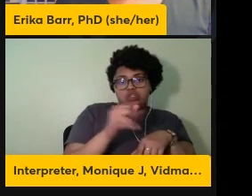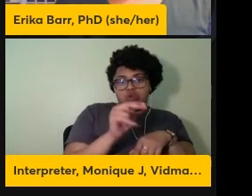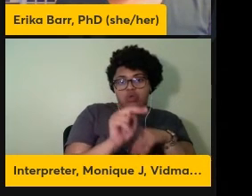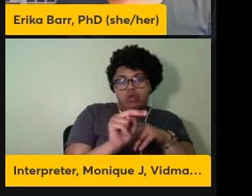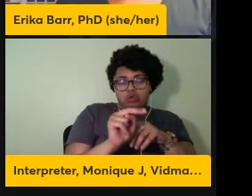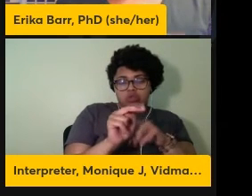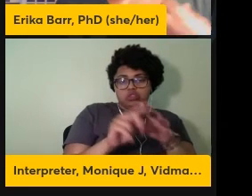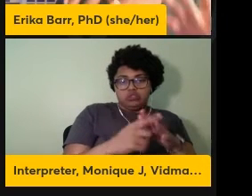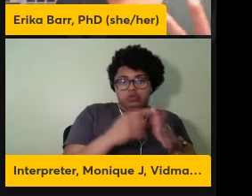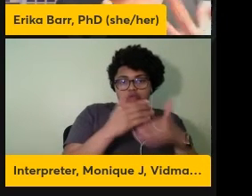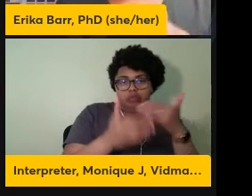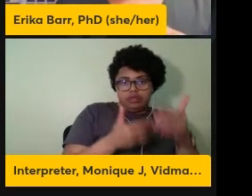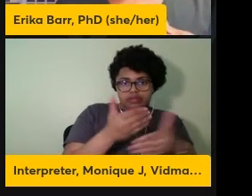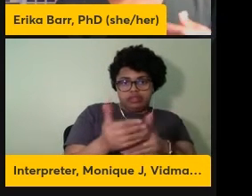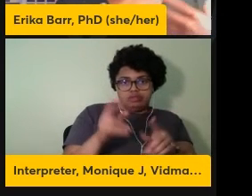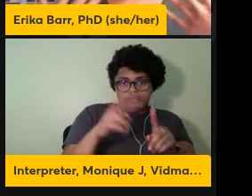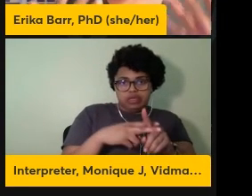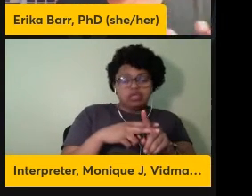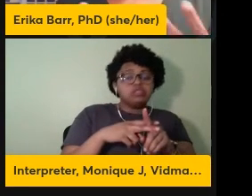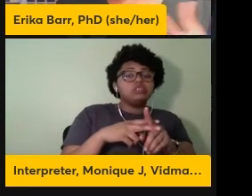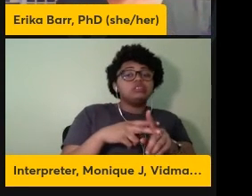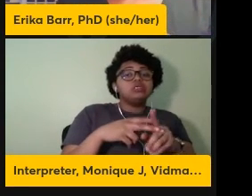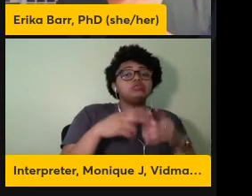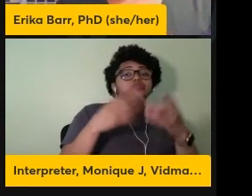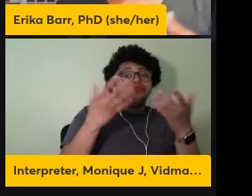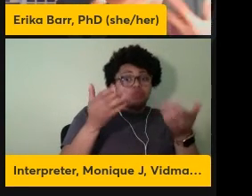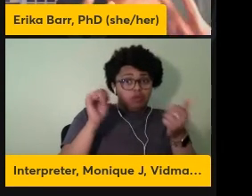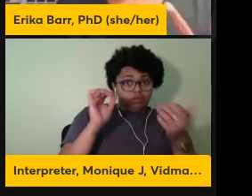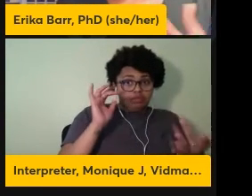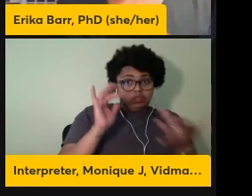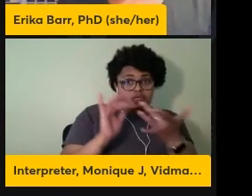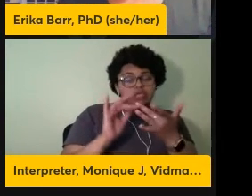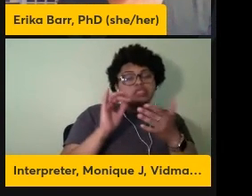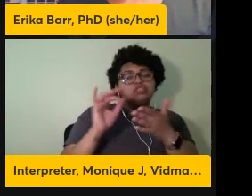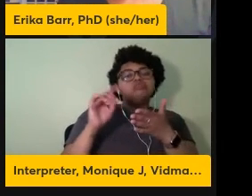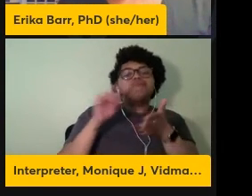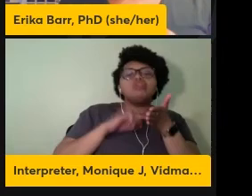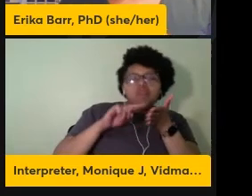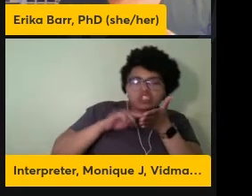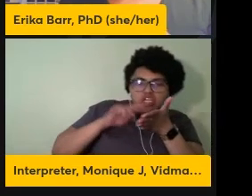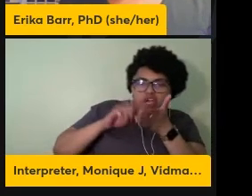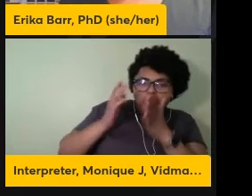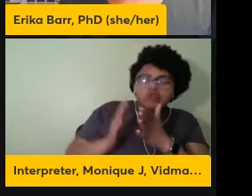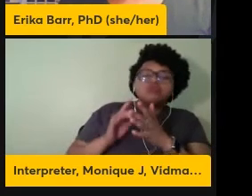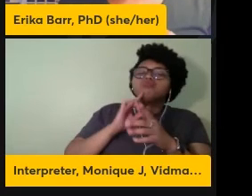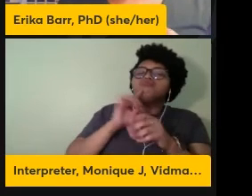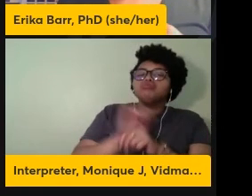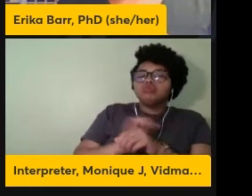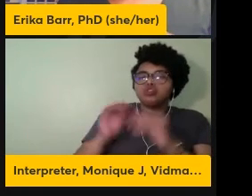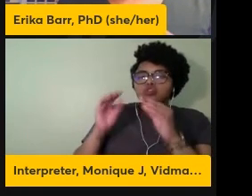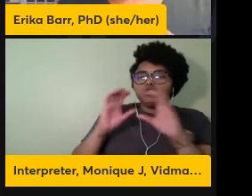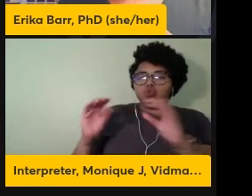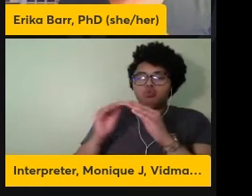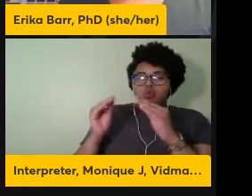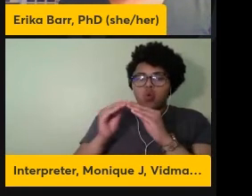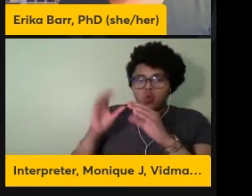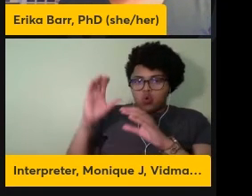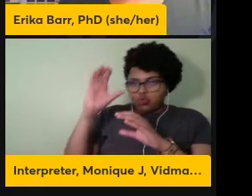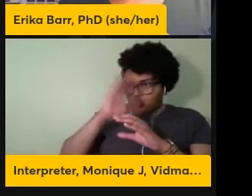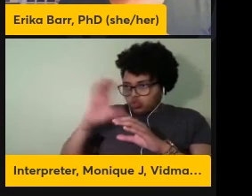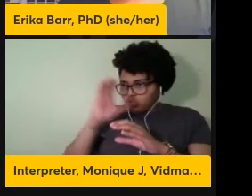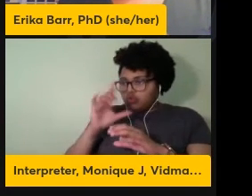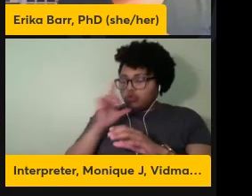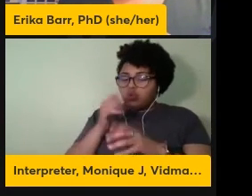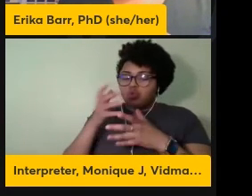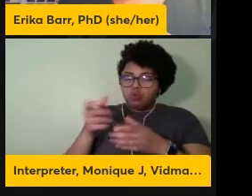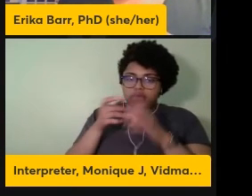And from there, you are able to kind of reach out to investigators to really kind of do some searches on who you would be interested in